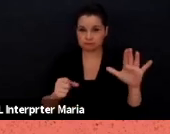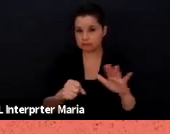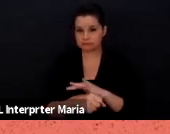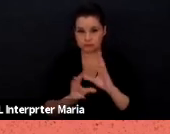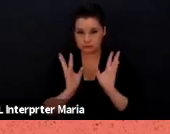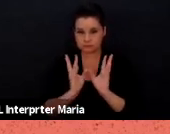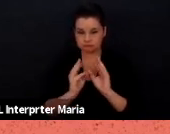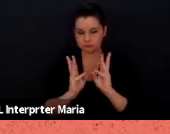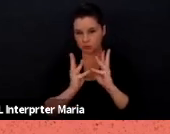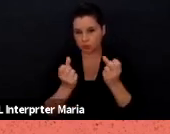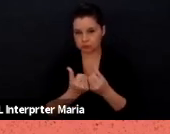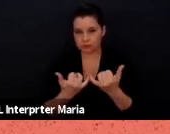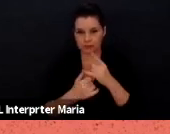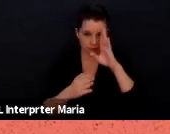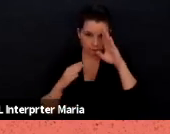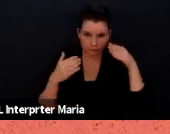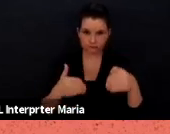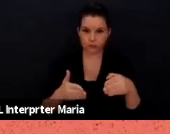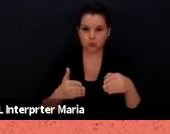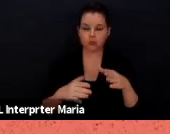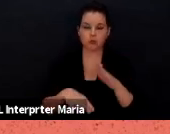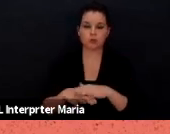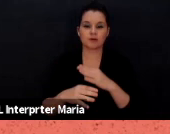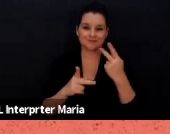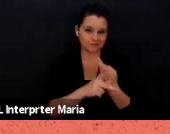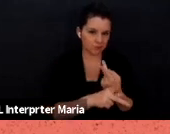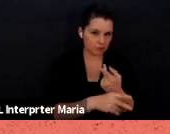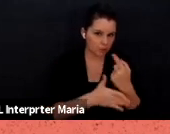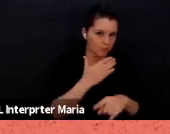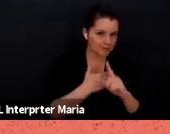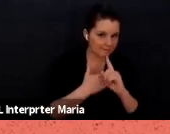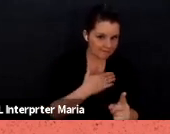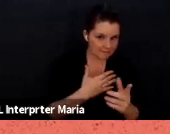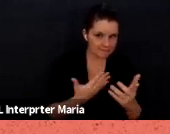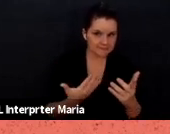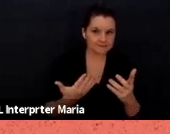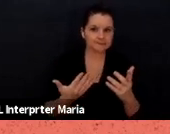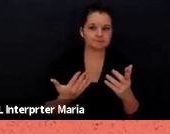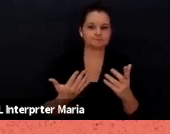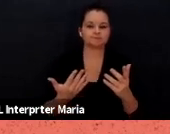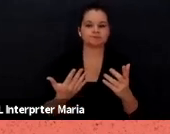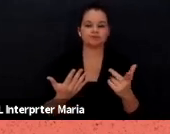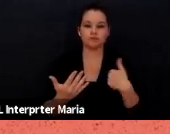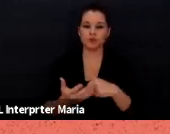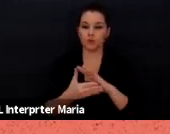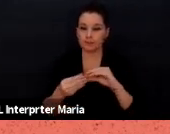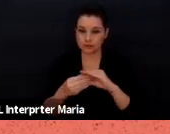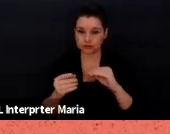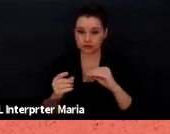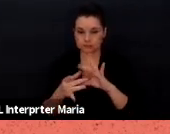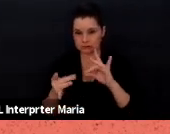session has been focused on figuring out what that is. As we mentioned, there